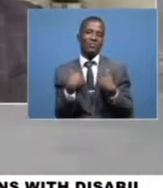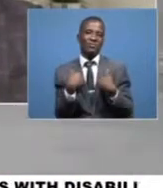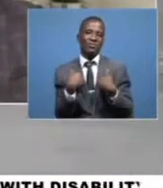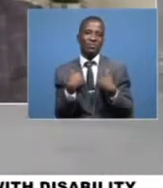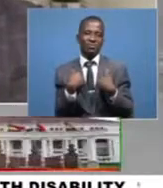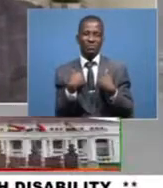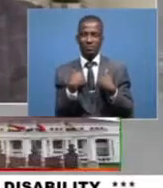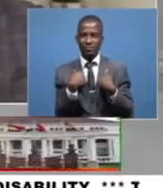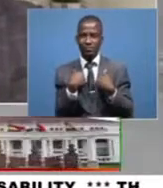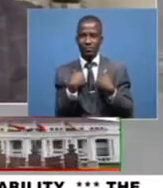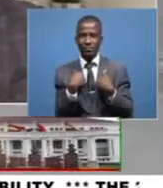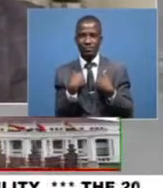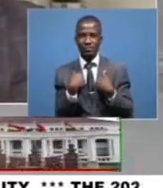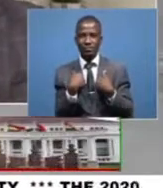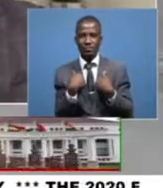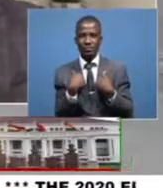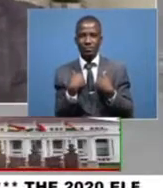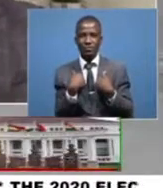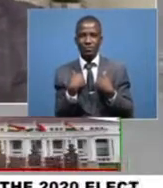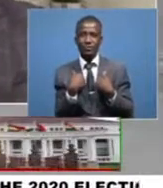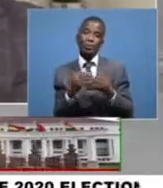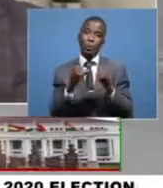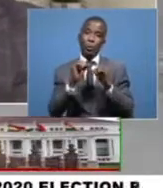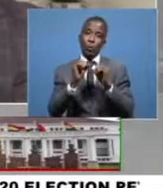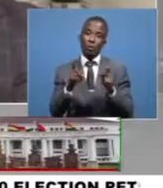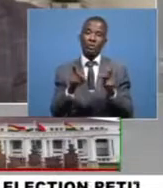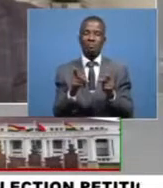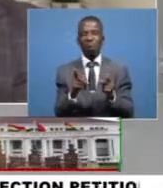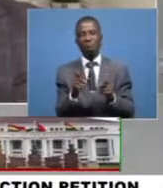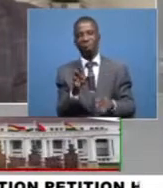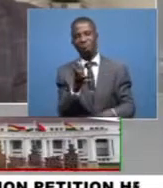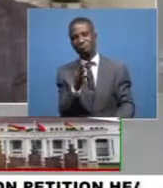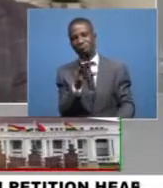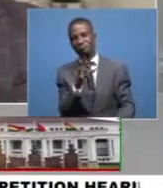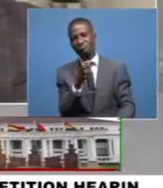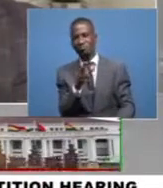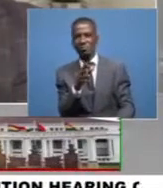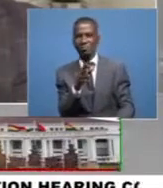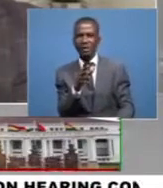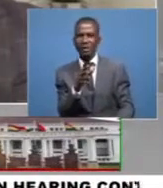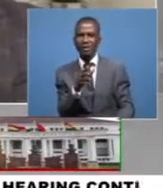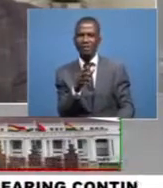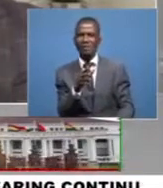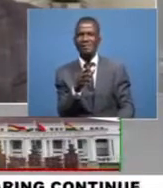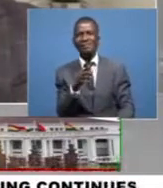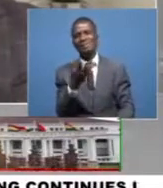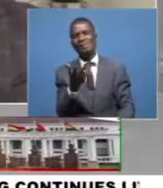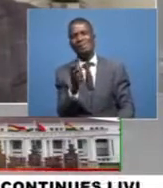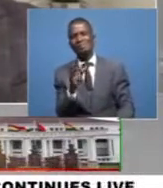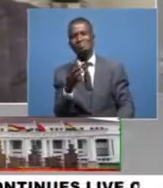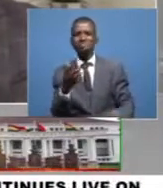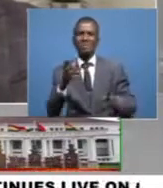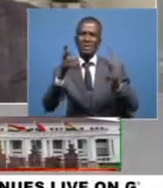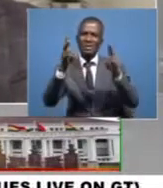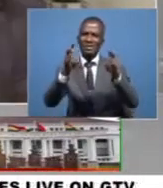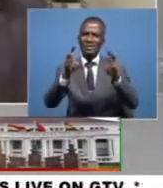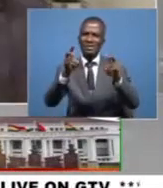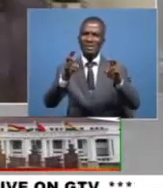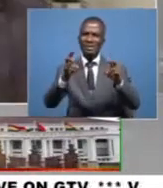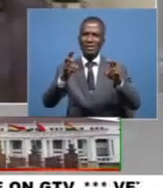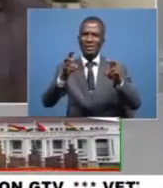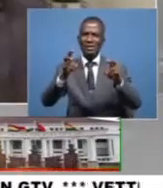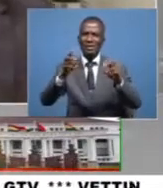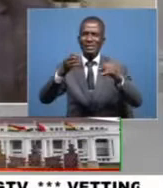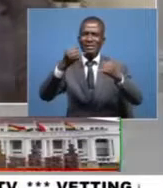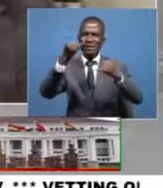trials of this nature. Now, for something like this, and to determine the final outcome of a